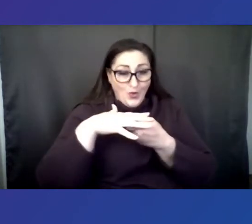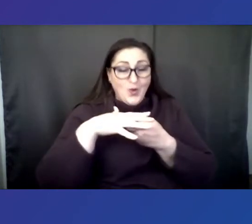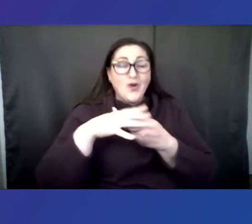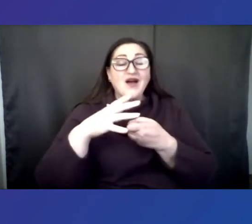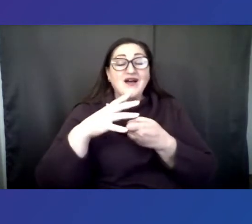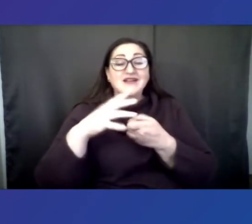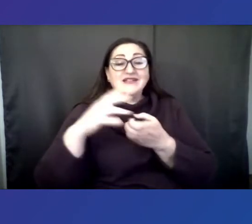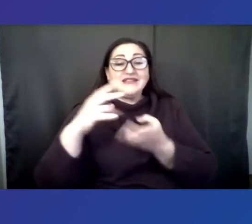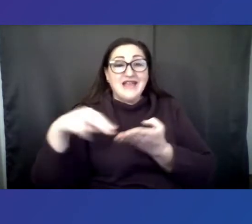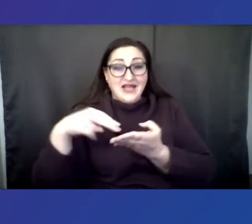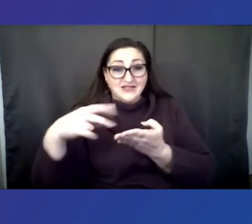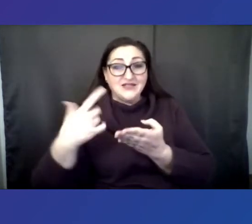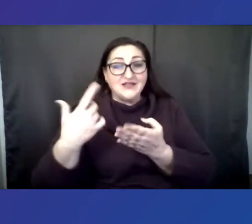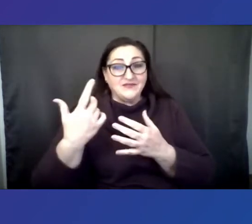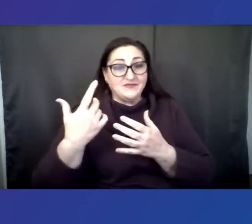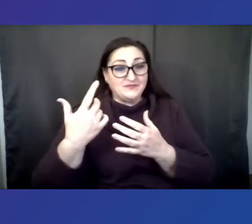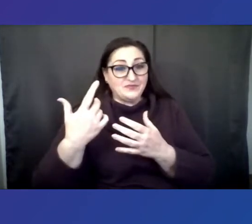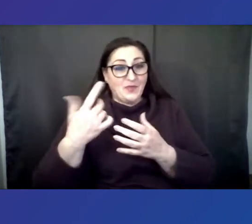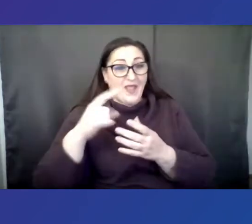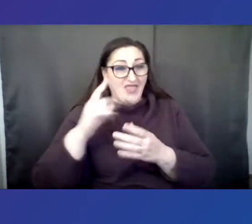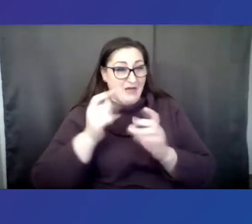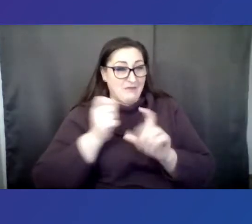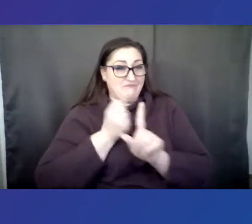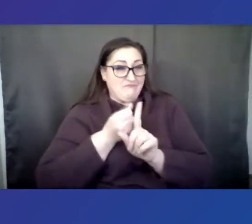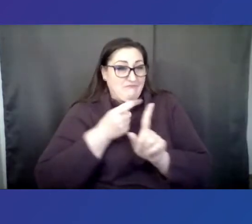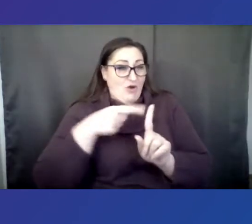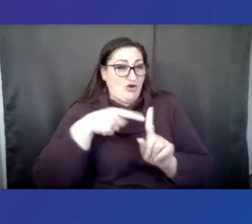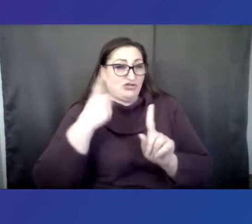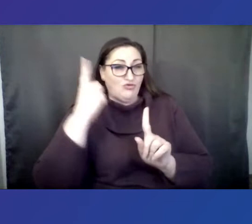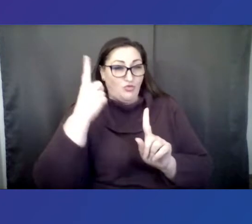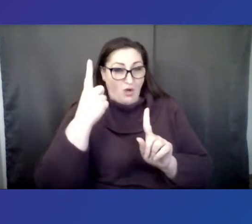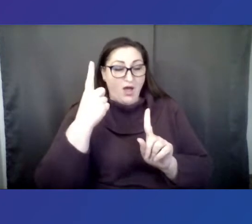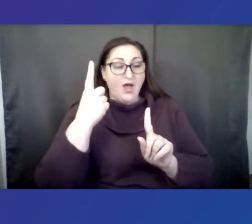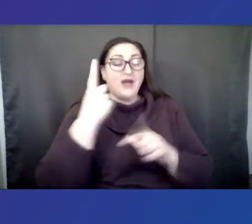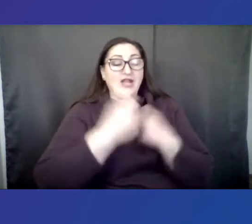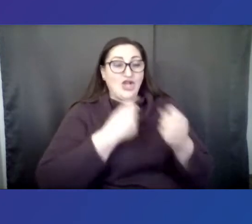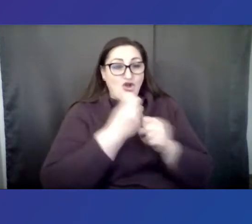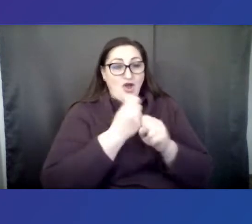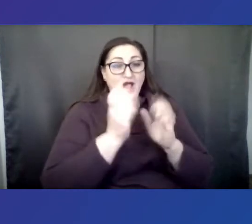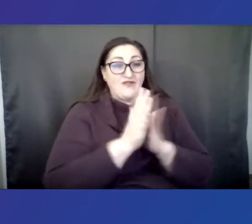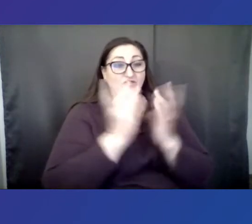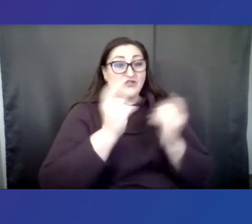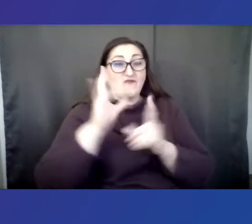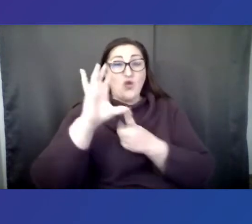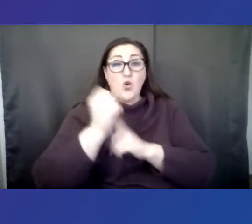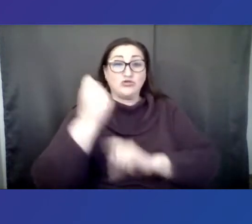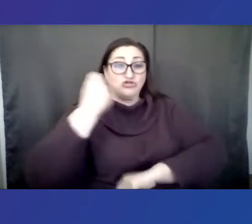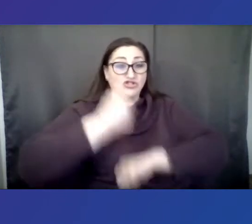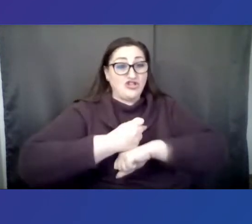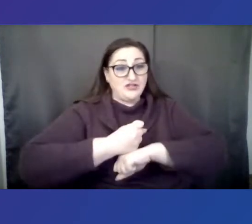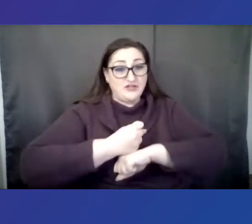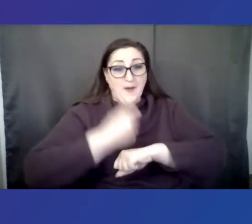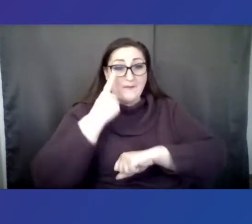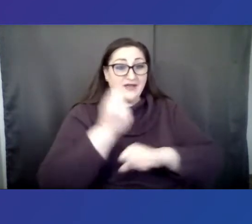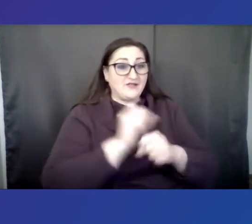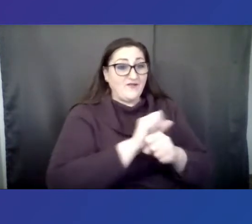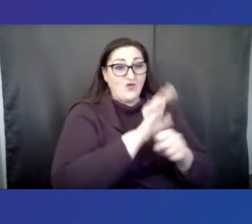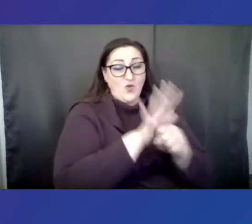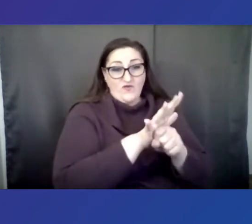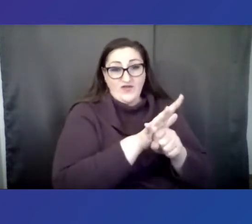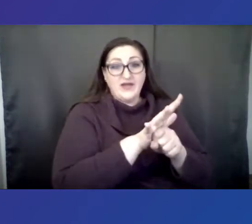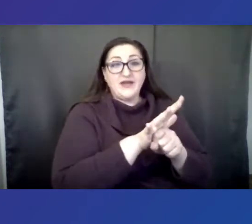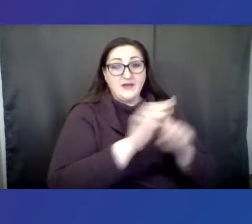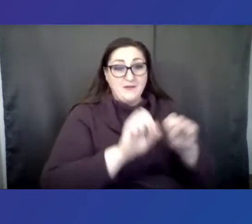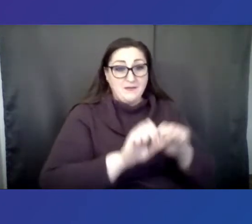1-year anniversary of New York City's cultural shutdown due to the COVID-19 pandemic.